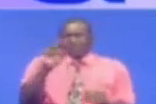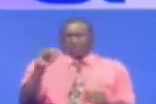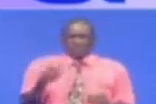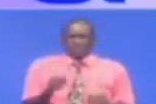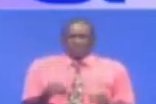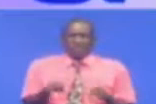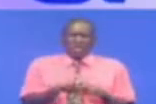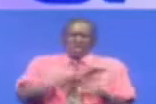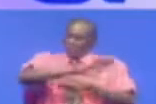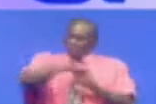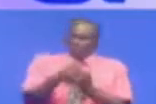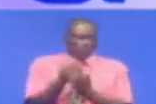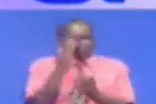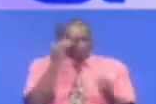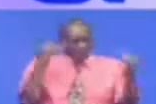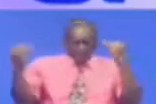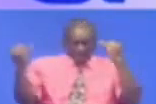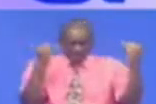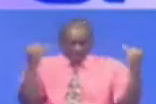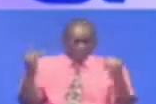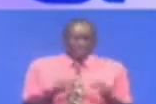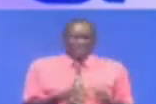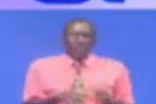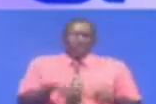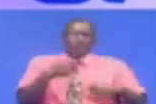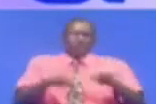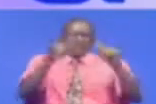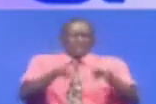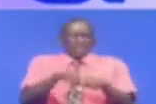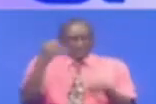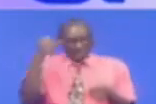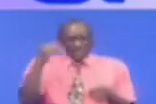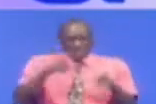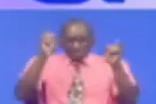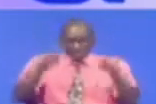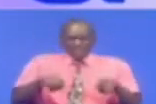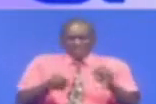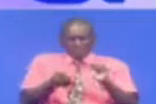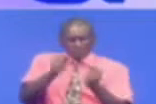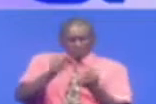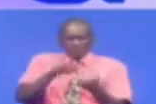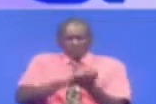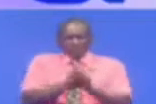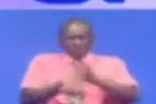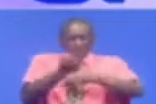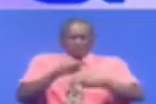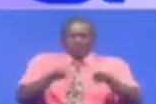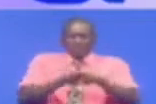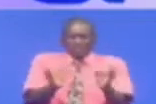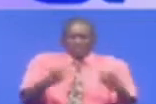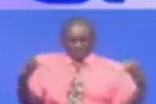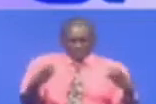we all know, ideas remain just ideas unless they are translated into action. As a media company, we